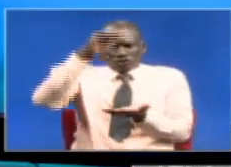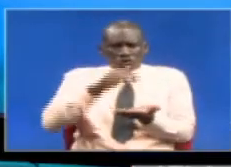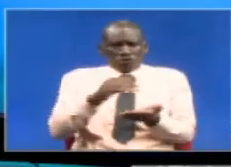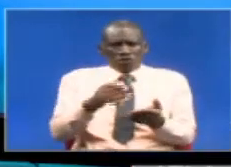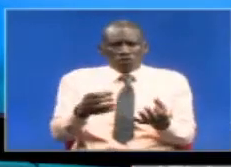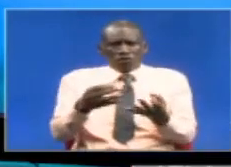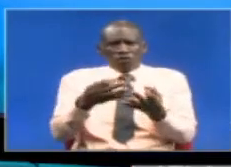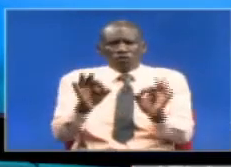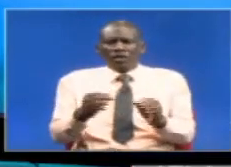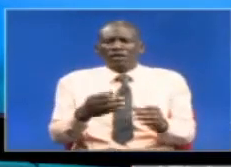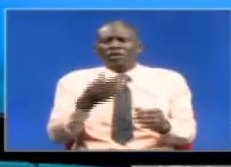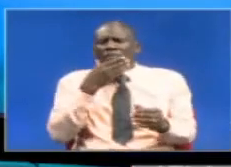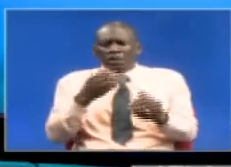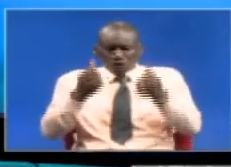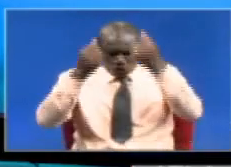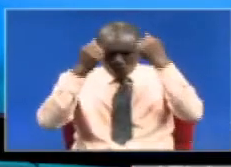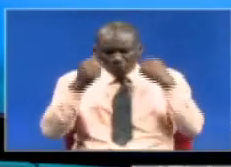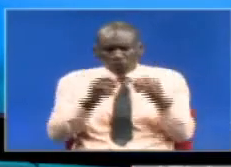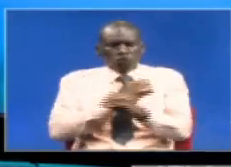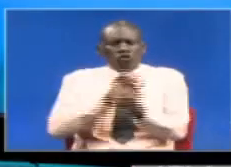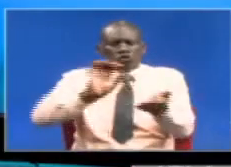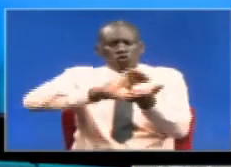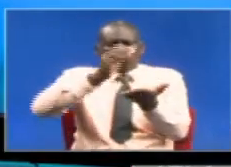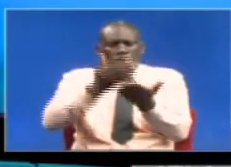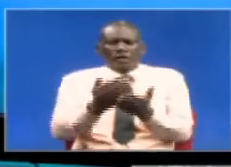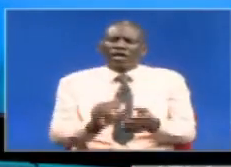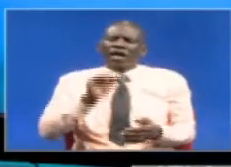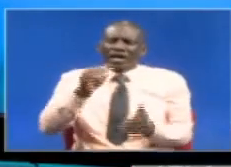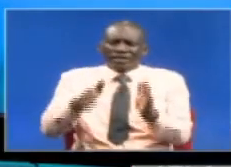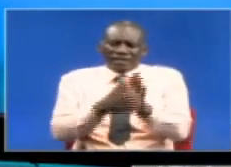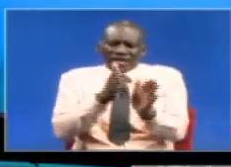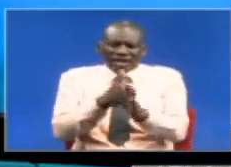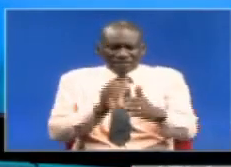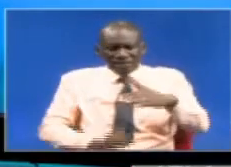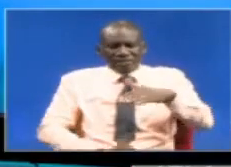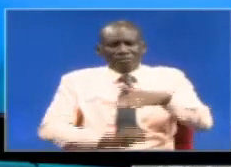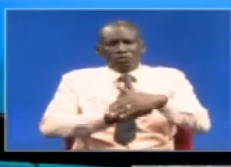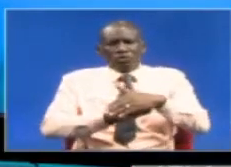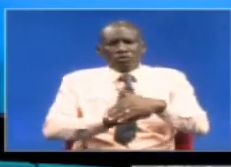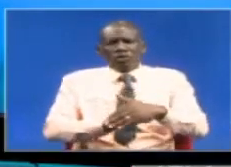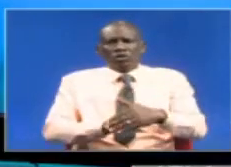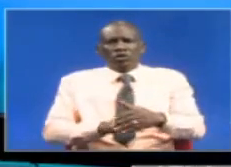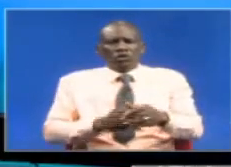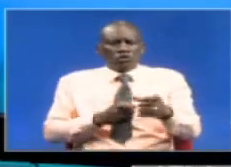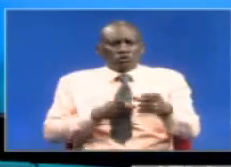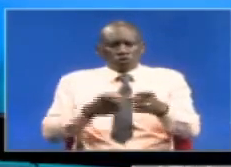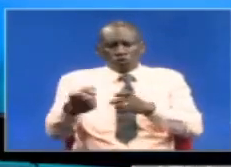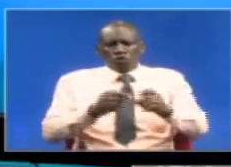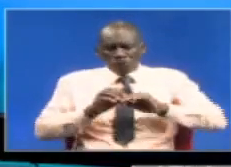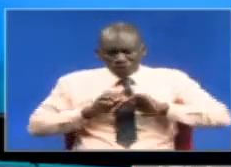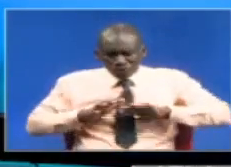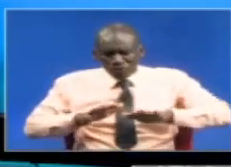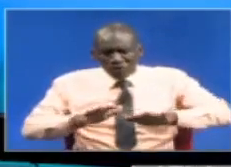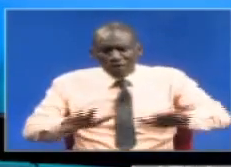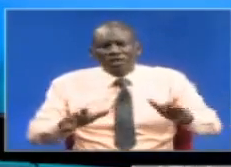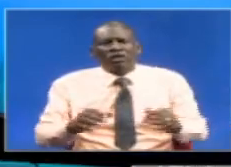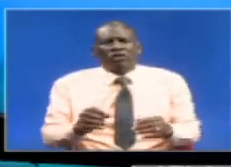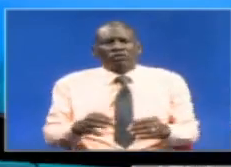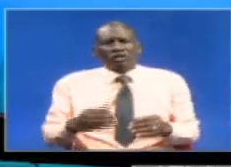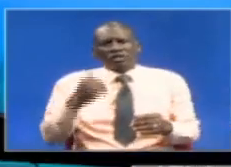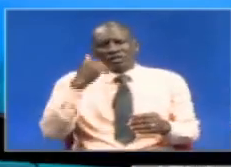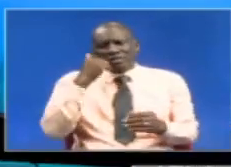male condoms due to lack of funding, calling for the urgent intervention so as to control the spread of the disease. Kevin Mutai has